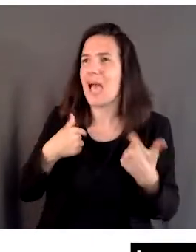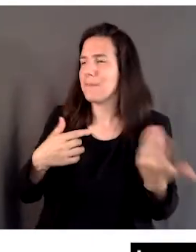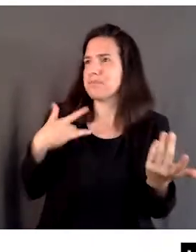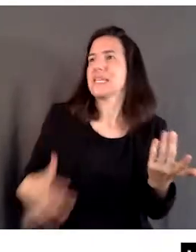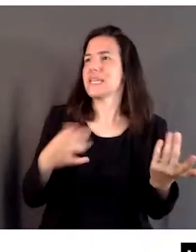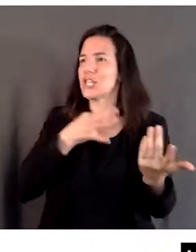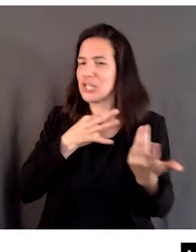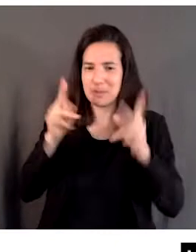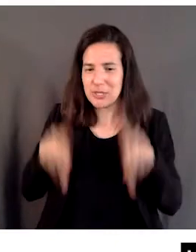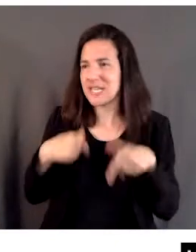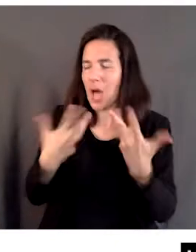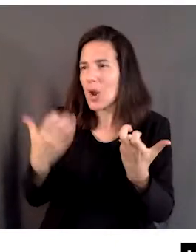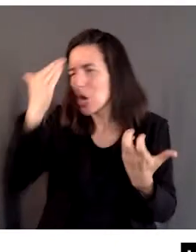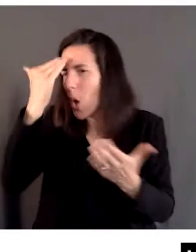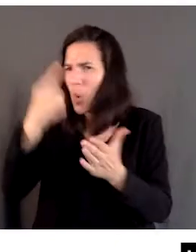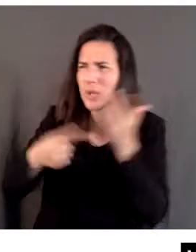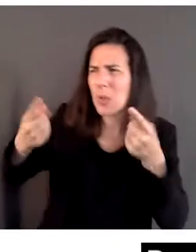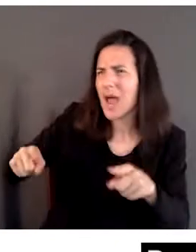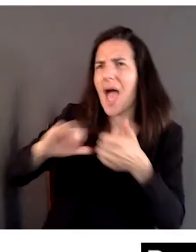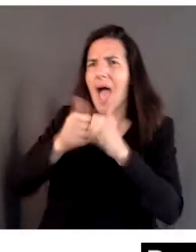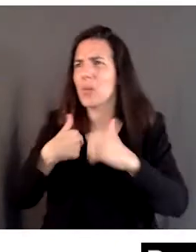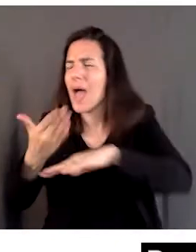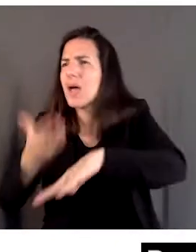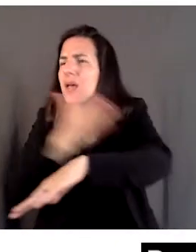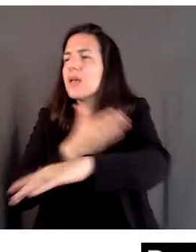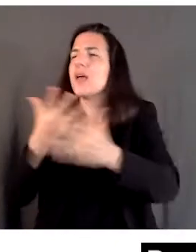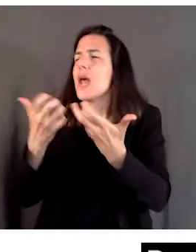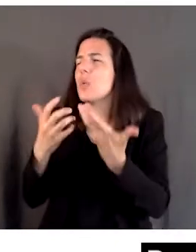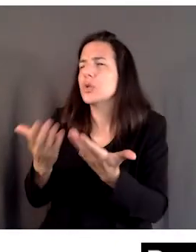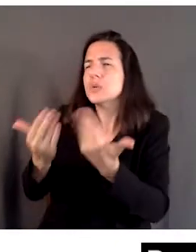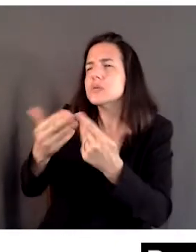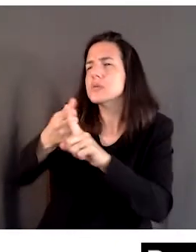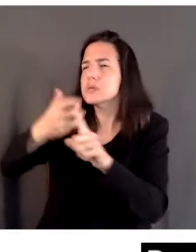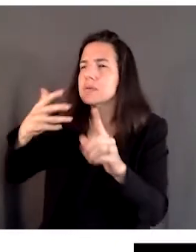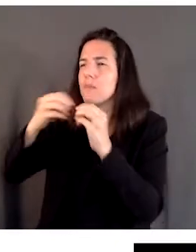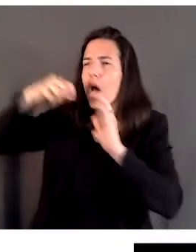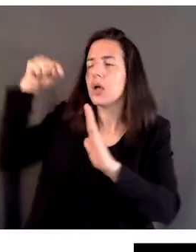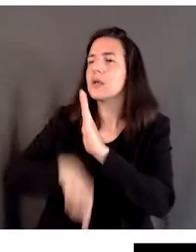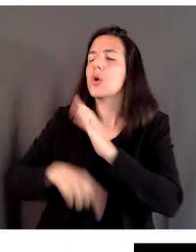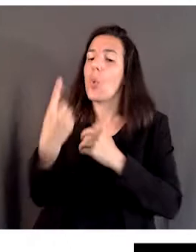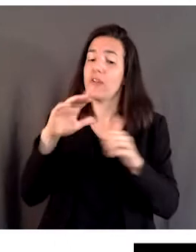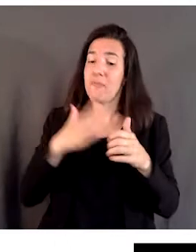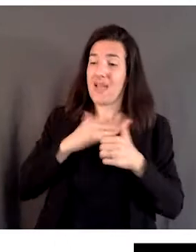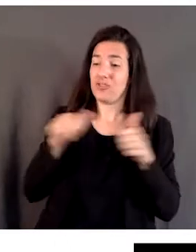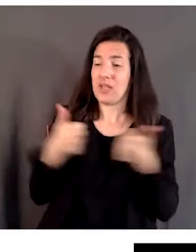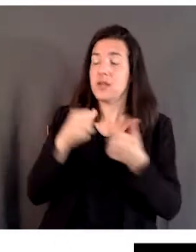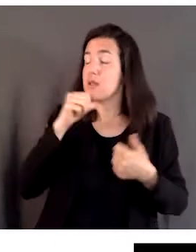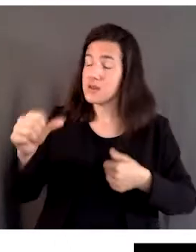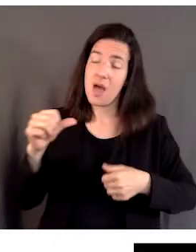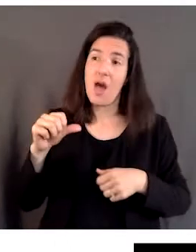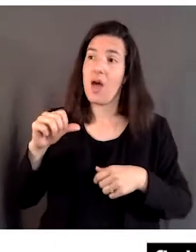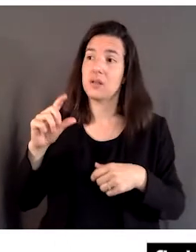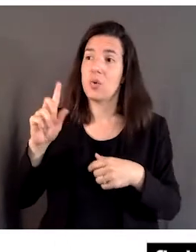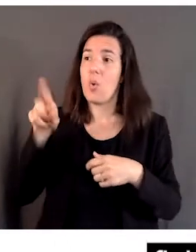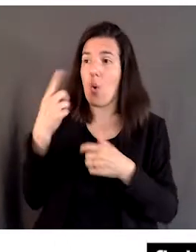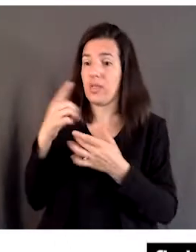how do I do better? And I want to go further with this, because one of the challenges I face isn't just around BIPOC, but also around just males